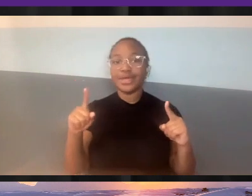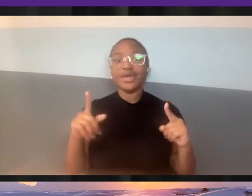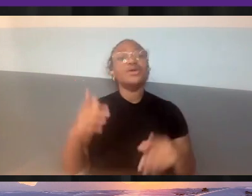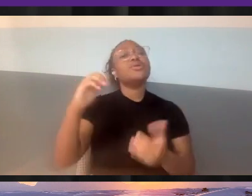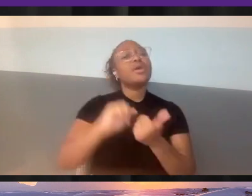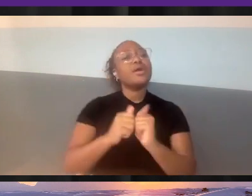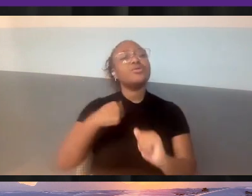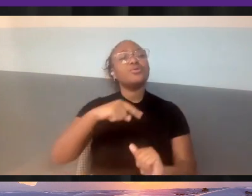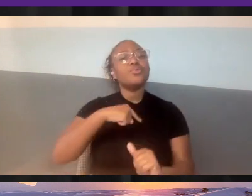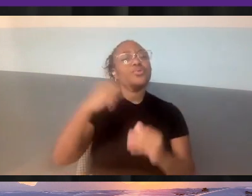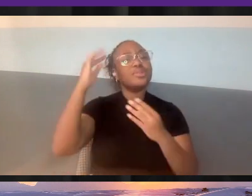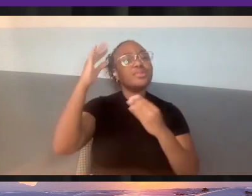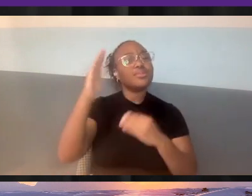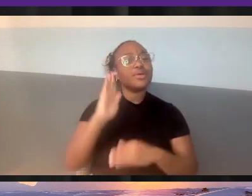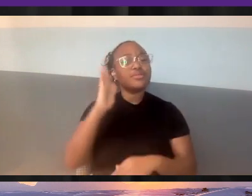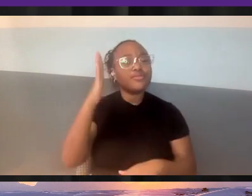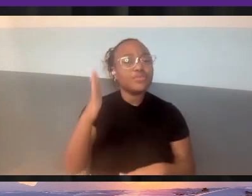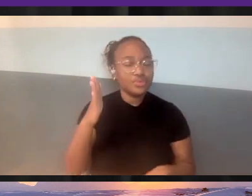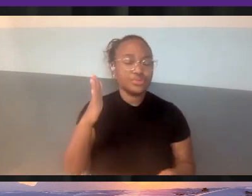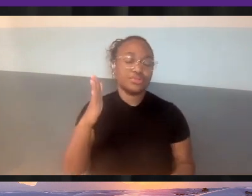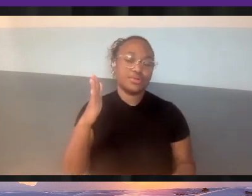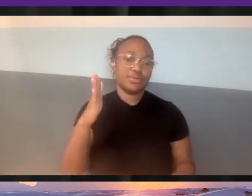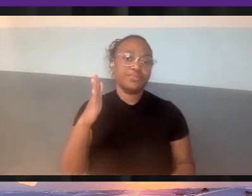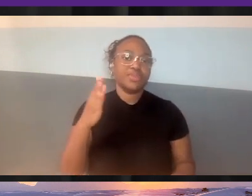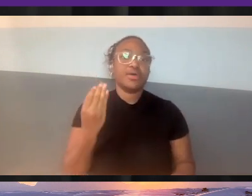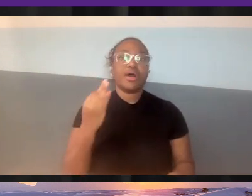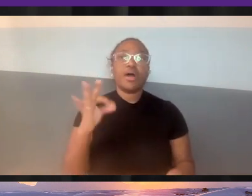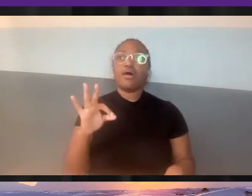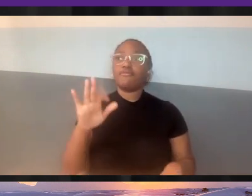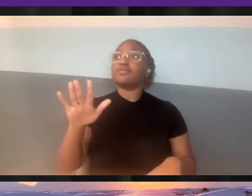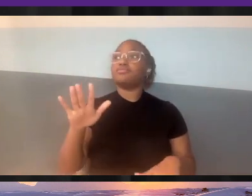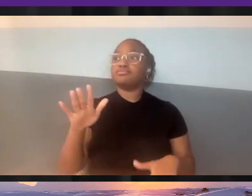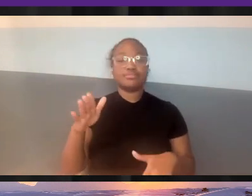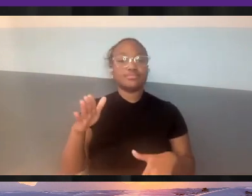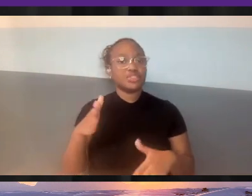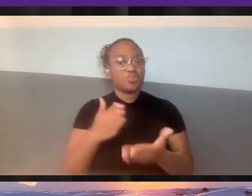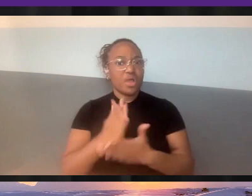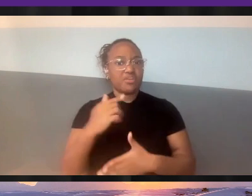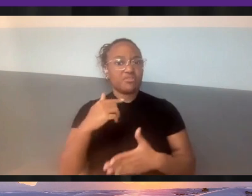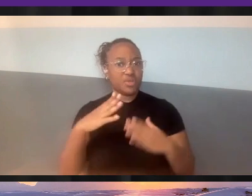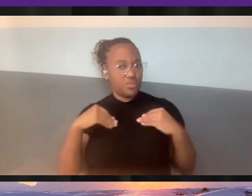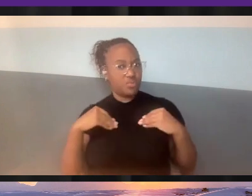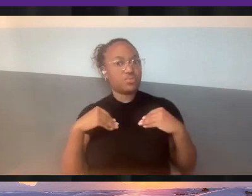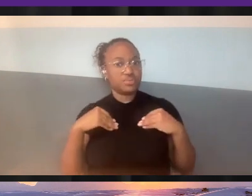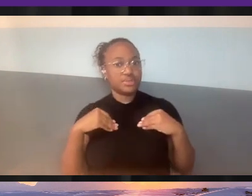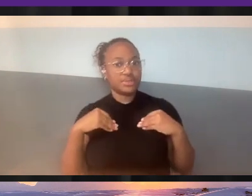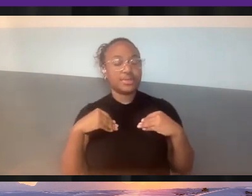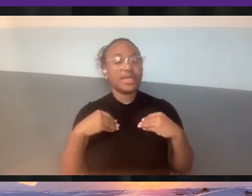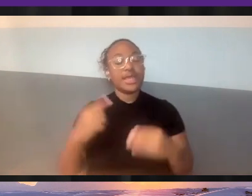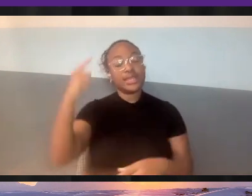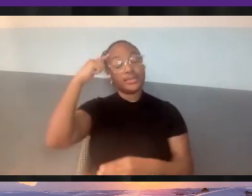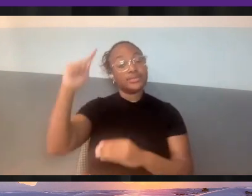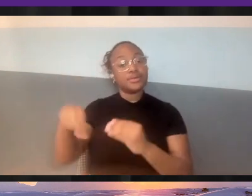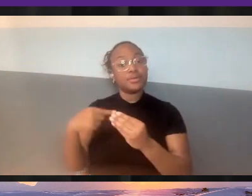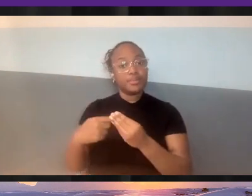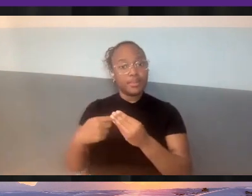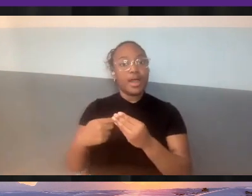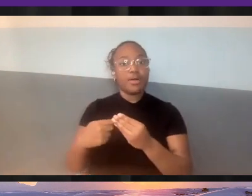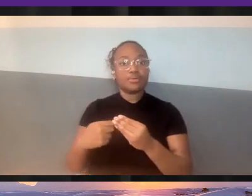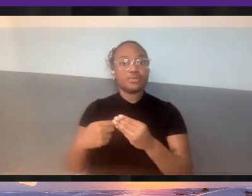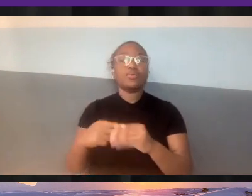wonder, Federico, you know, we, I think in this room know that arts are a powerful connector, really hope open our eyes to see worlds